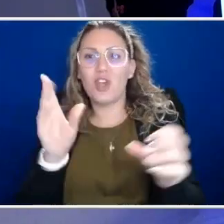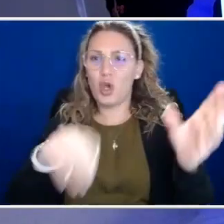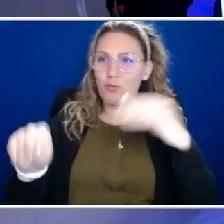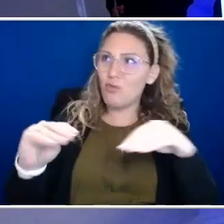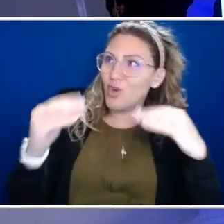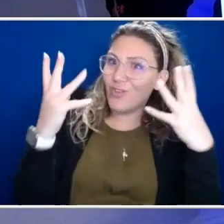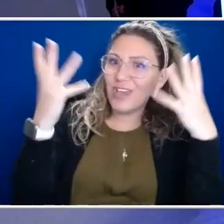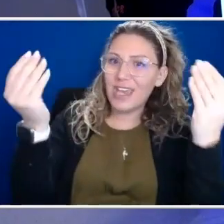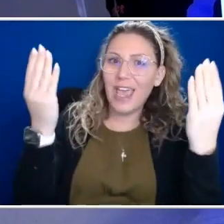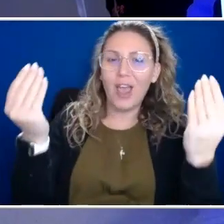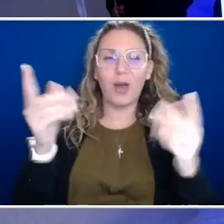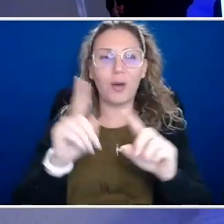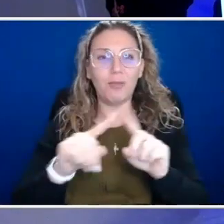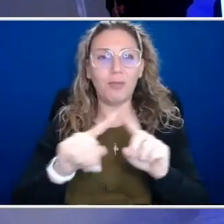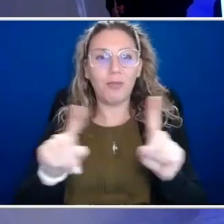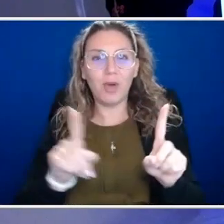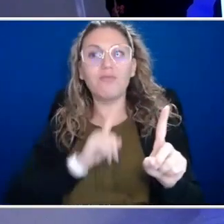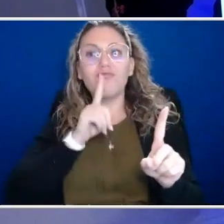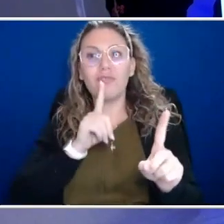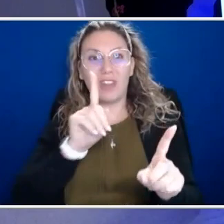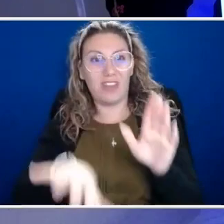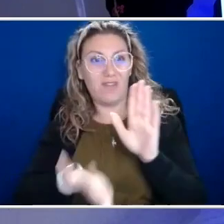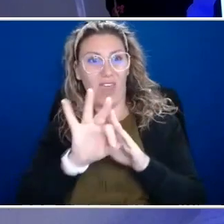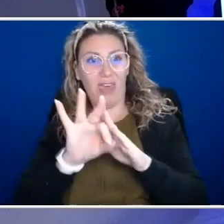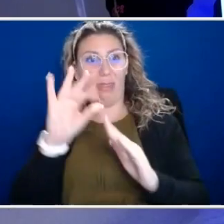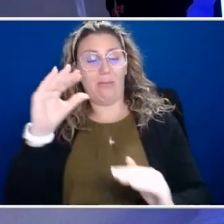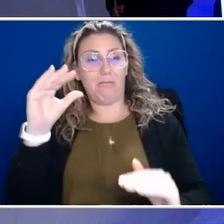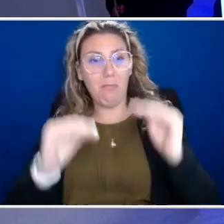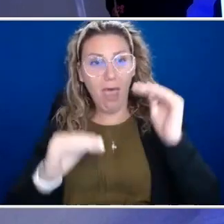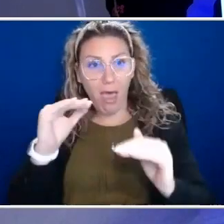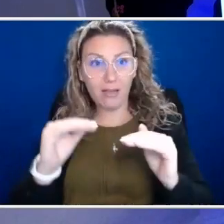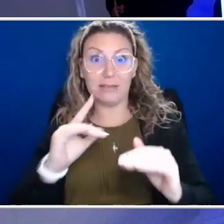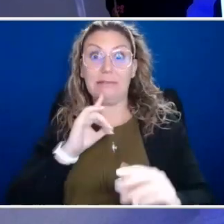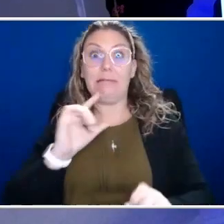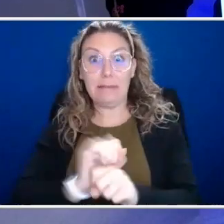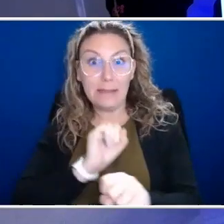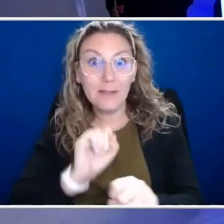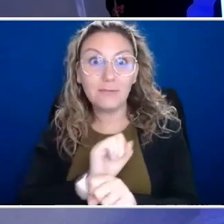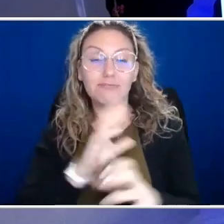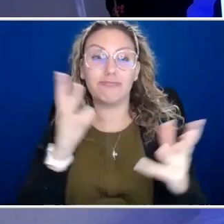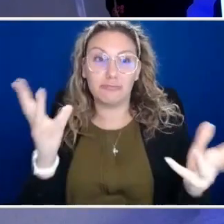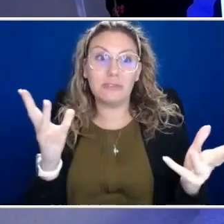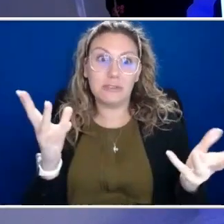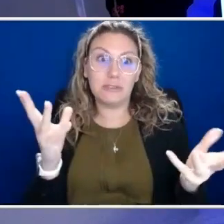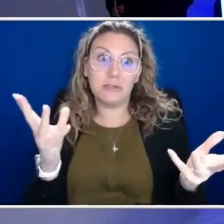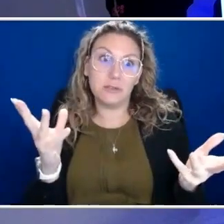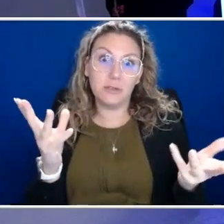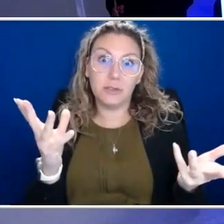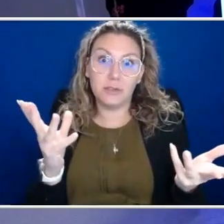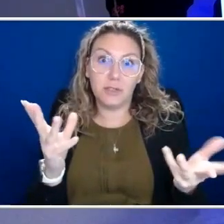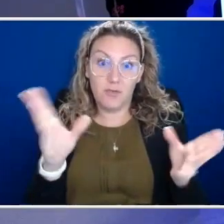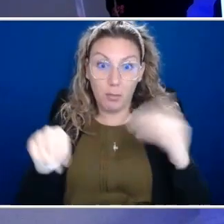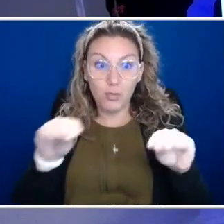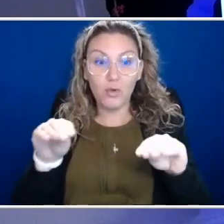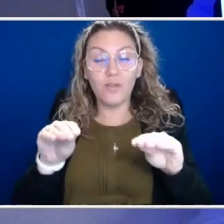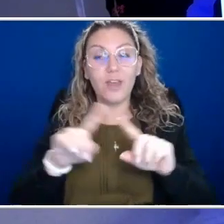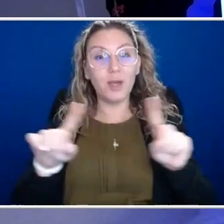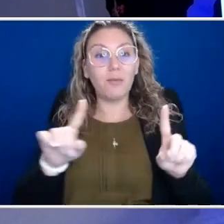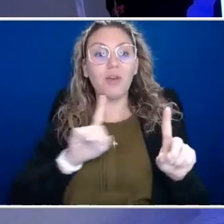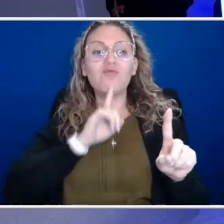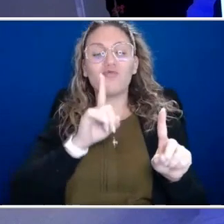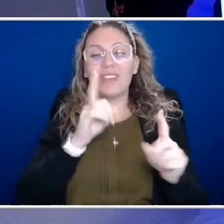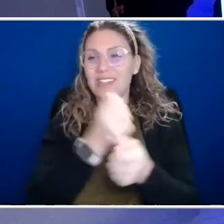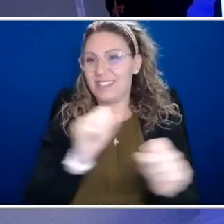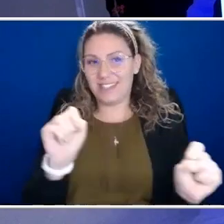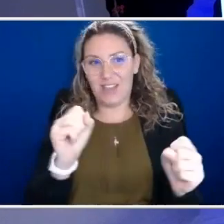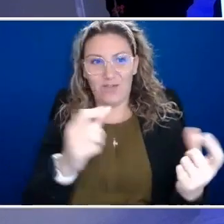really find that balance of literally and figuratively of moving, but doing it really safely, right, and looking for